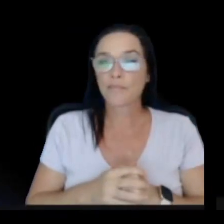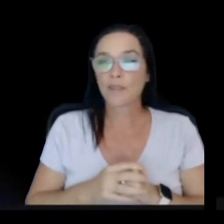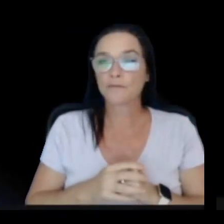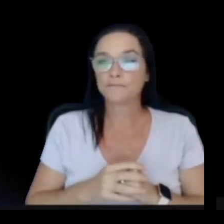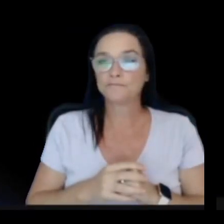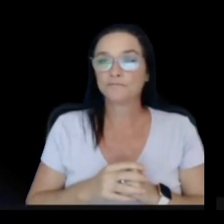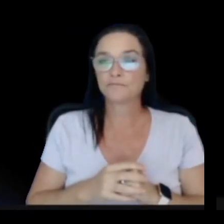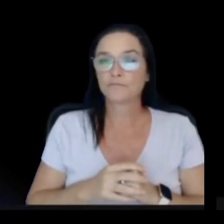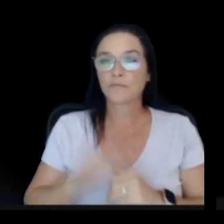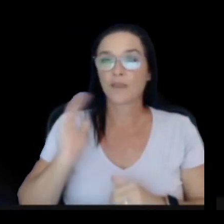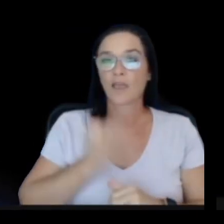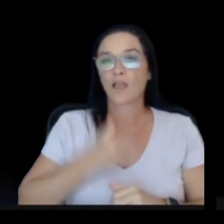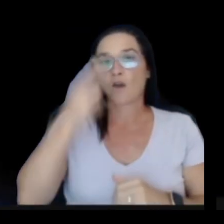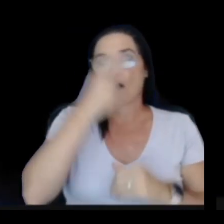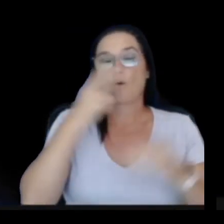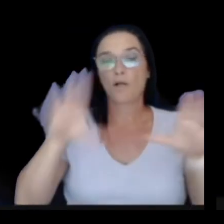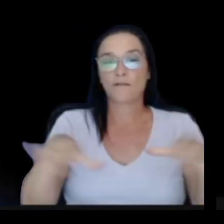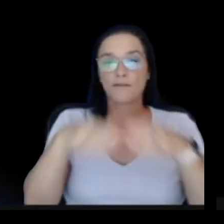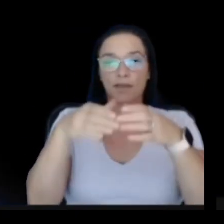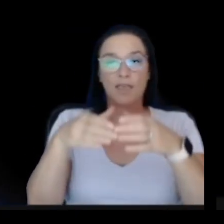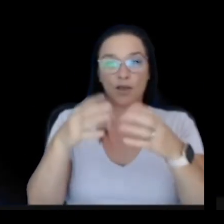So in our Hawaiian Volcano summary for this week,